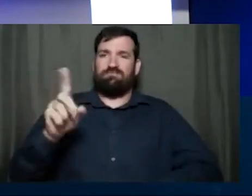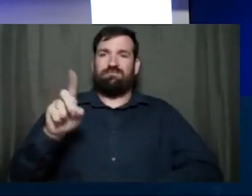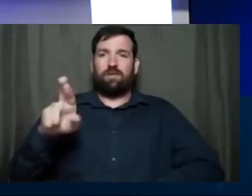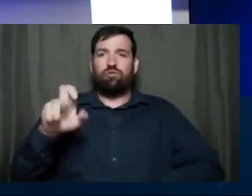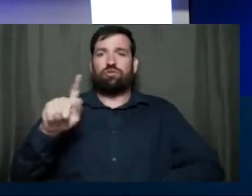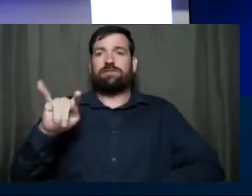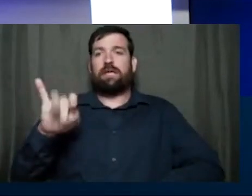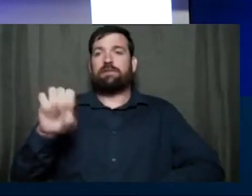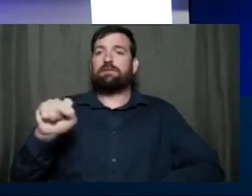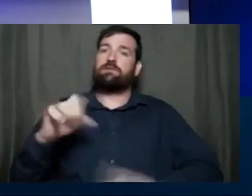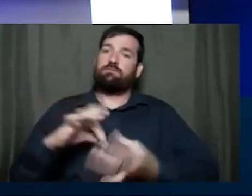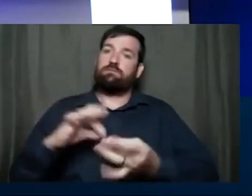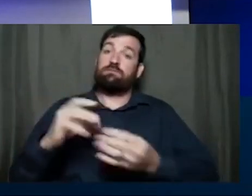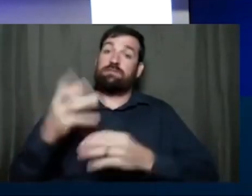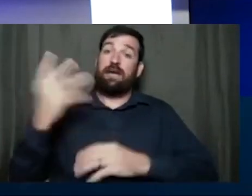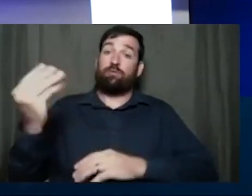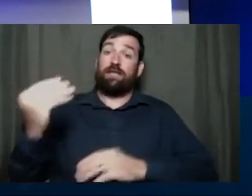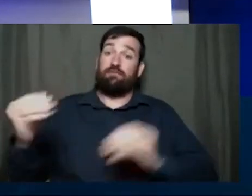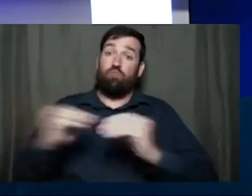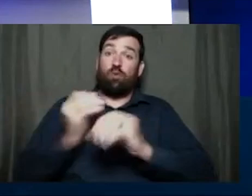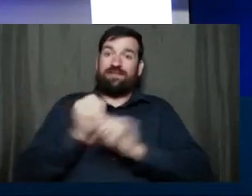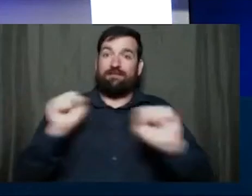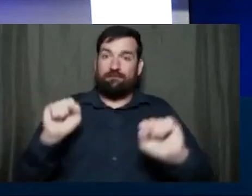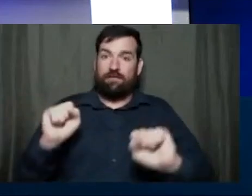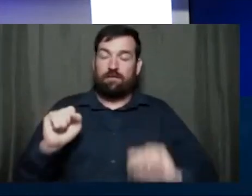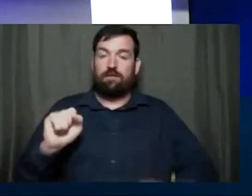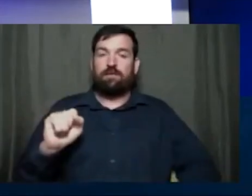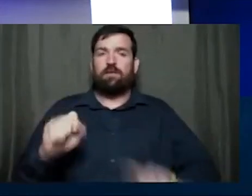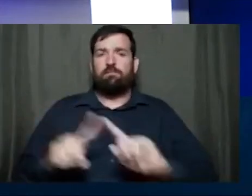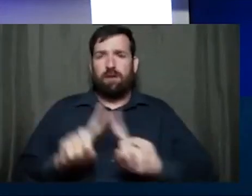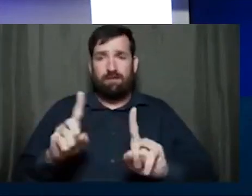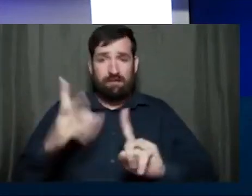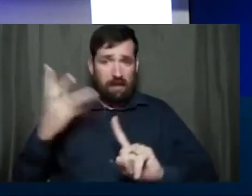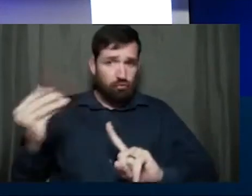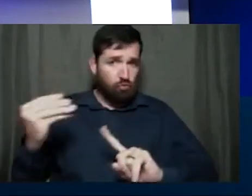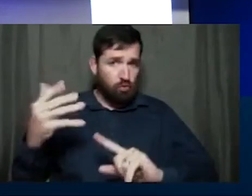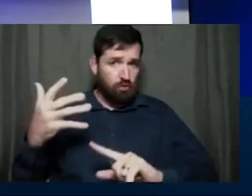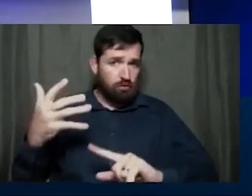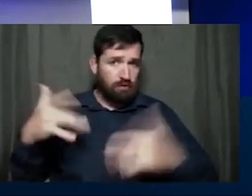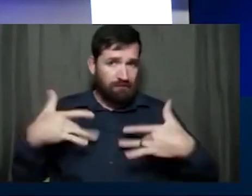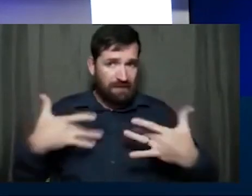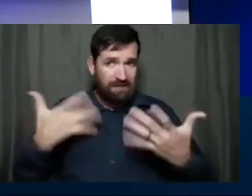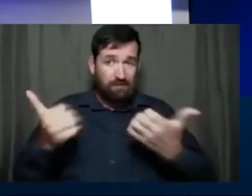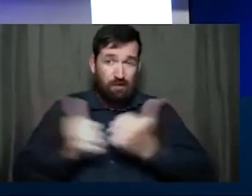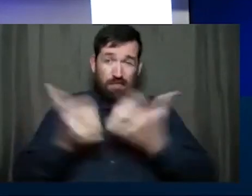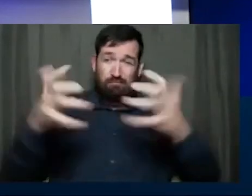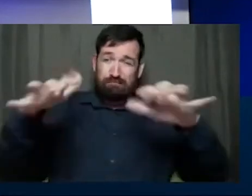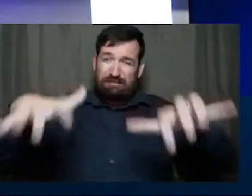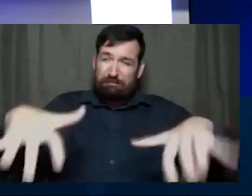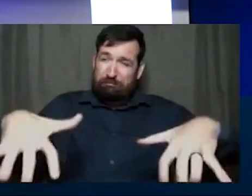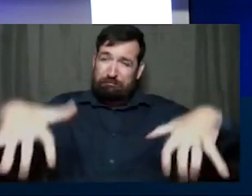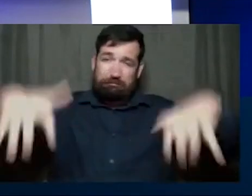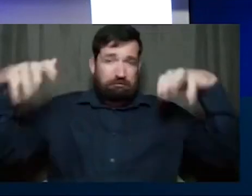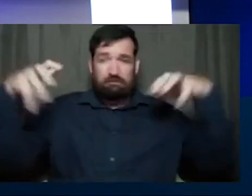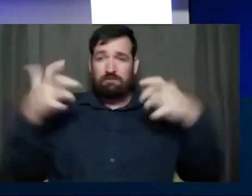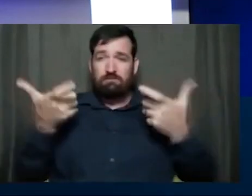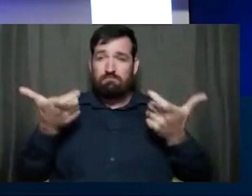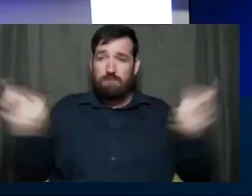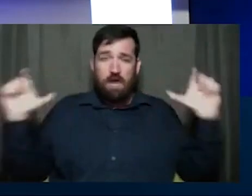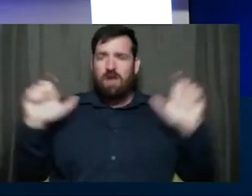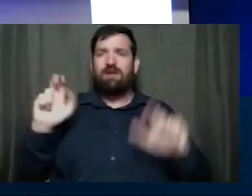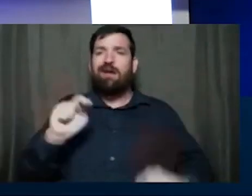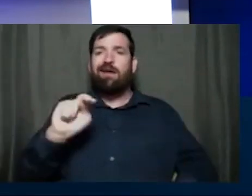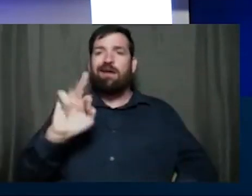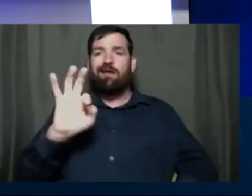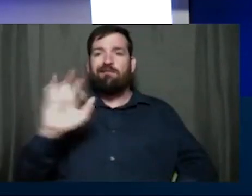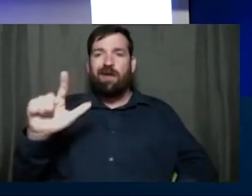is safe, certainly safer. But our outdoor events with really ginormous crowds that we see, NFL, but then you look at these college